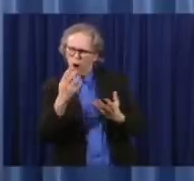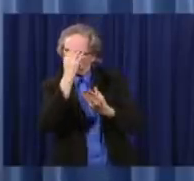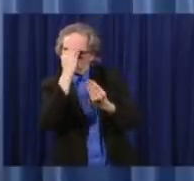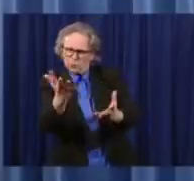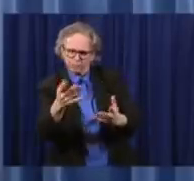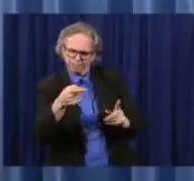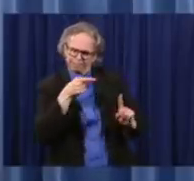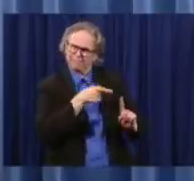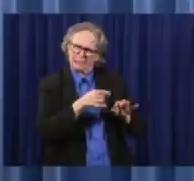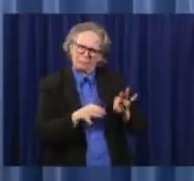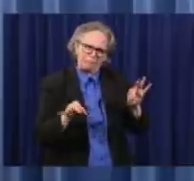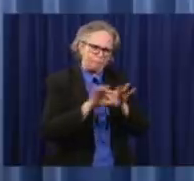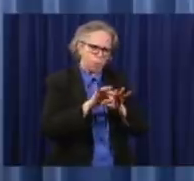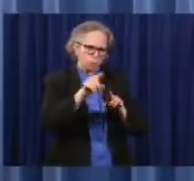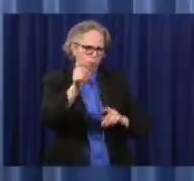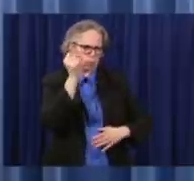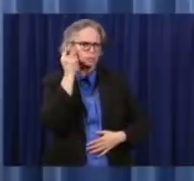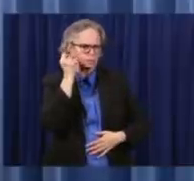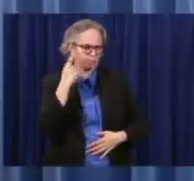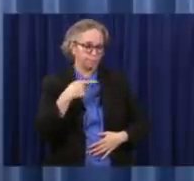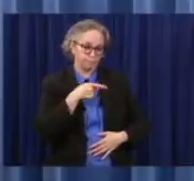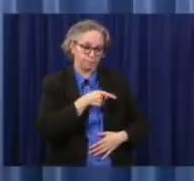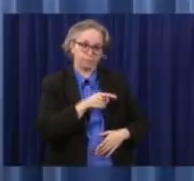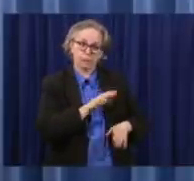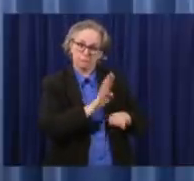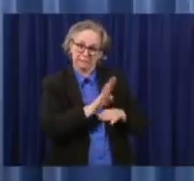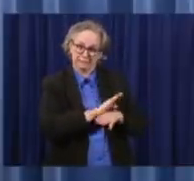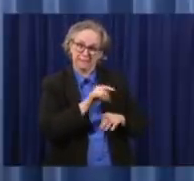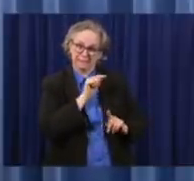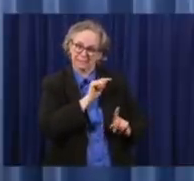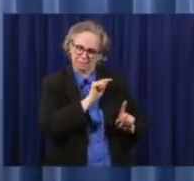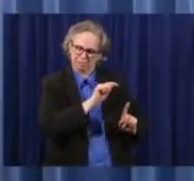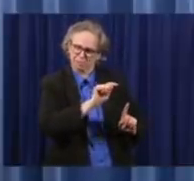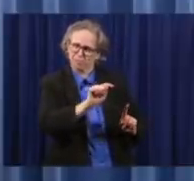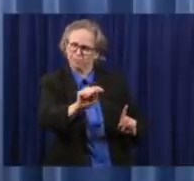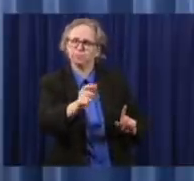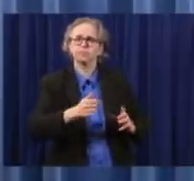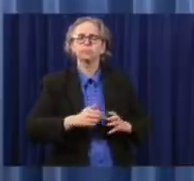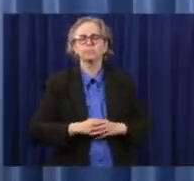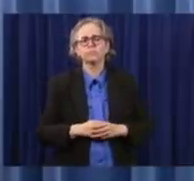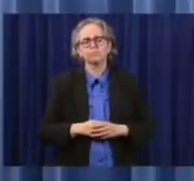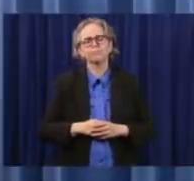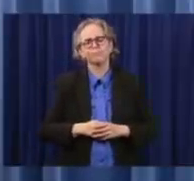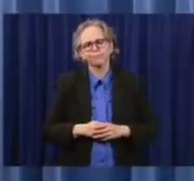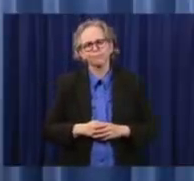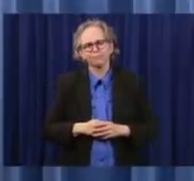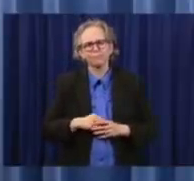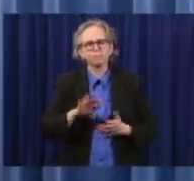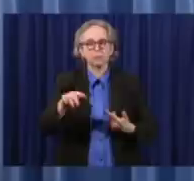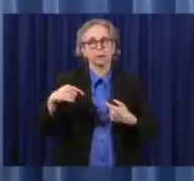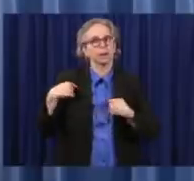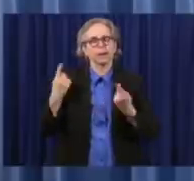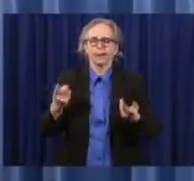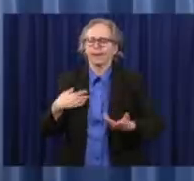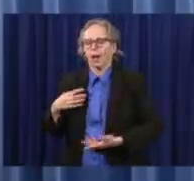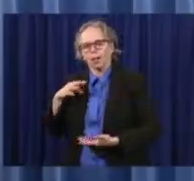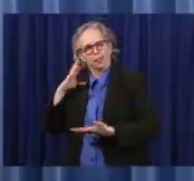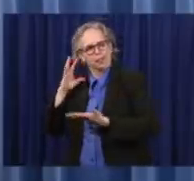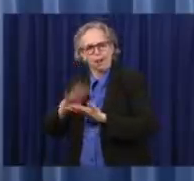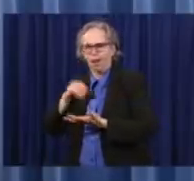is something that I have learned to do and found to be so very, very